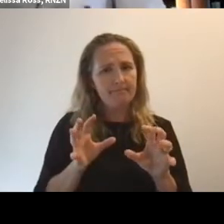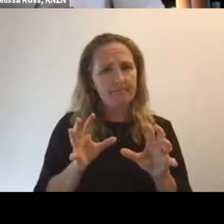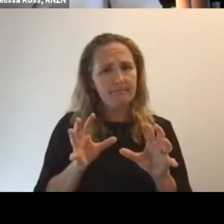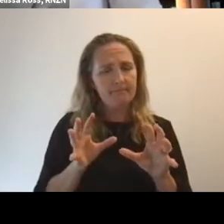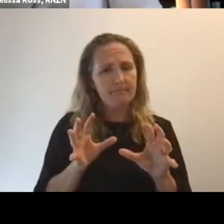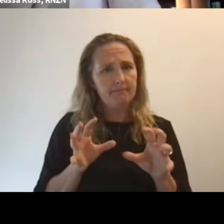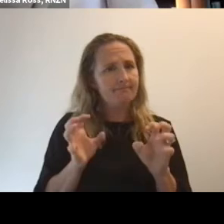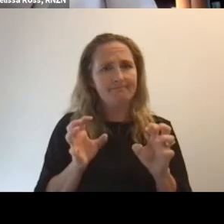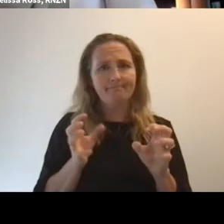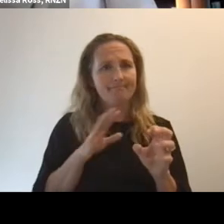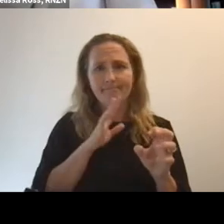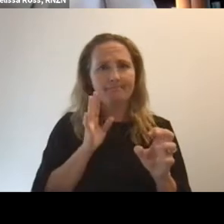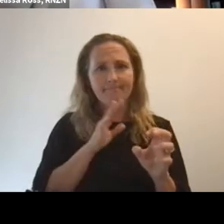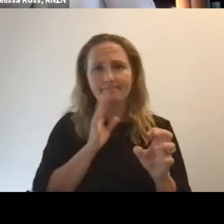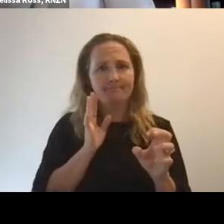play in